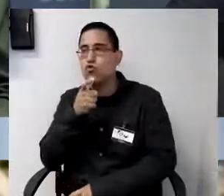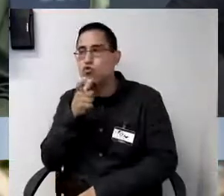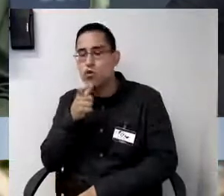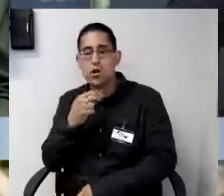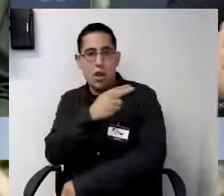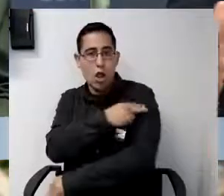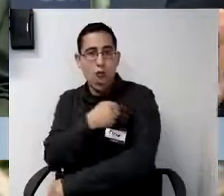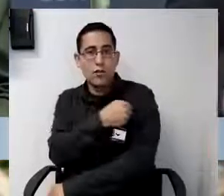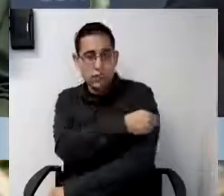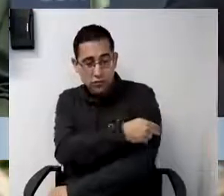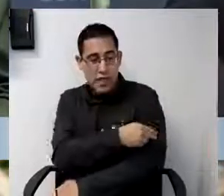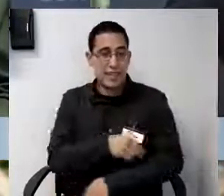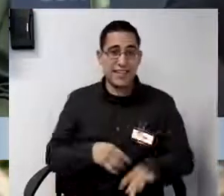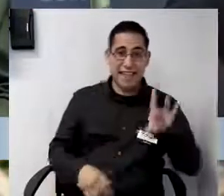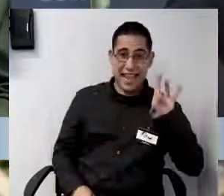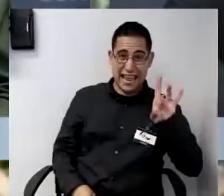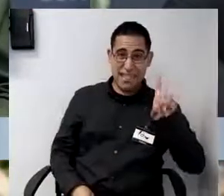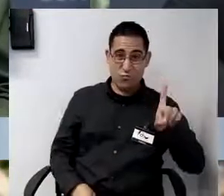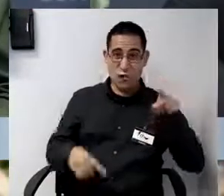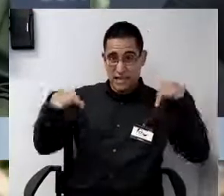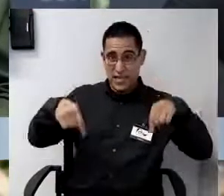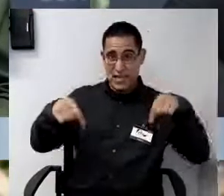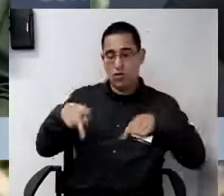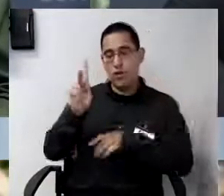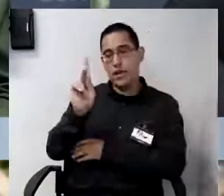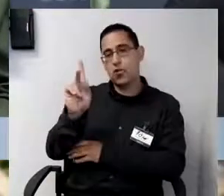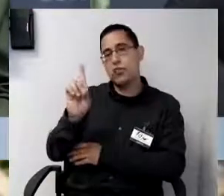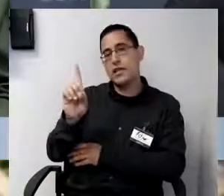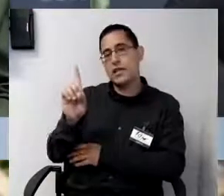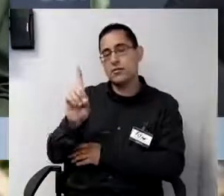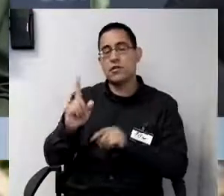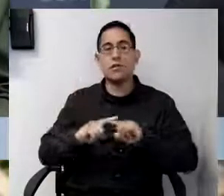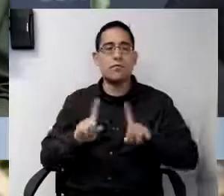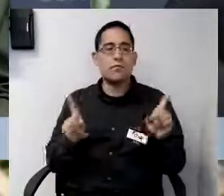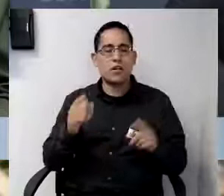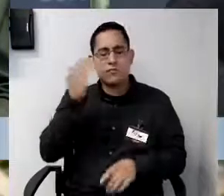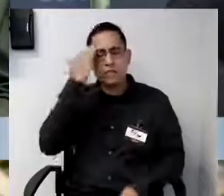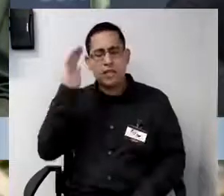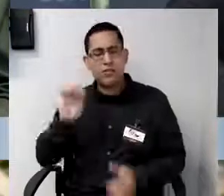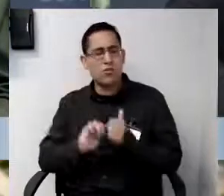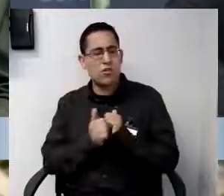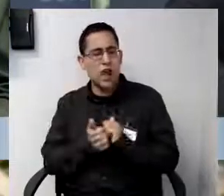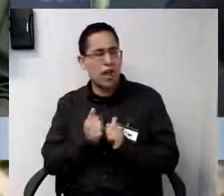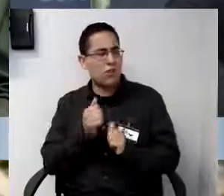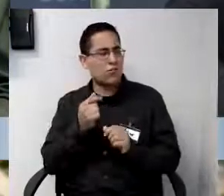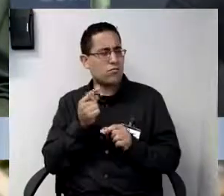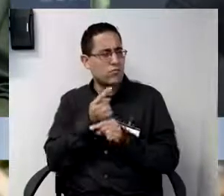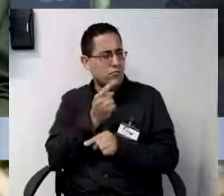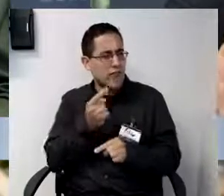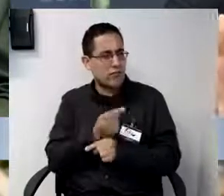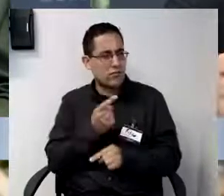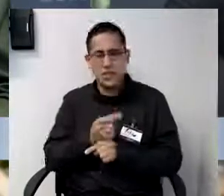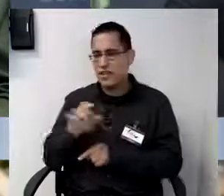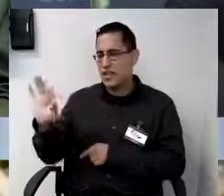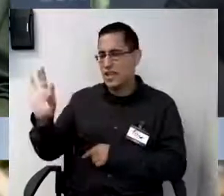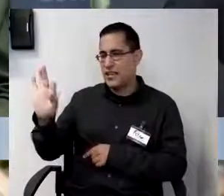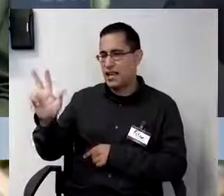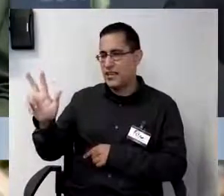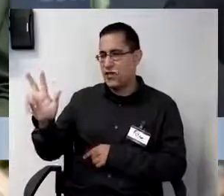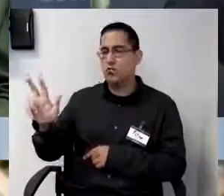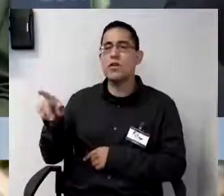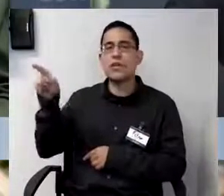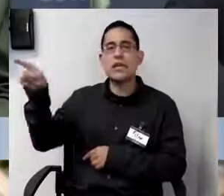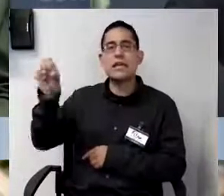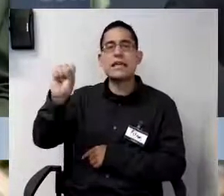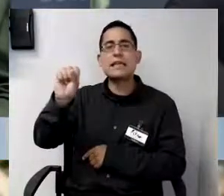Delta, and then I don't know how accurate the 93, because I do believe Sierra View Hospital